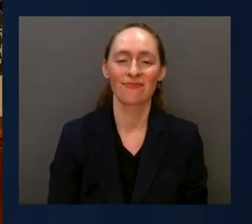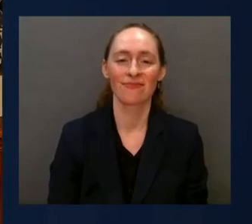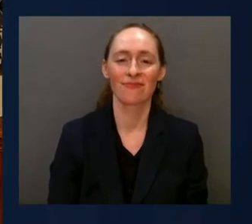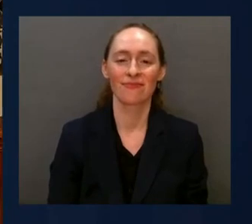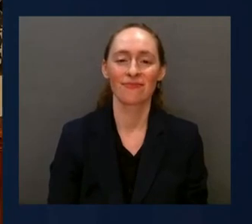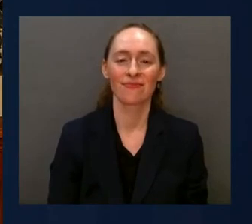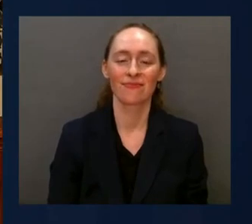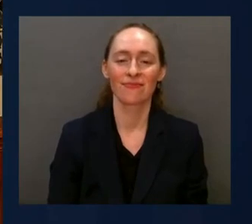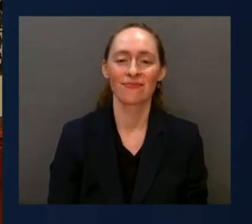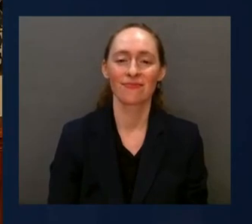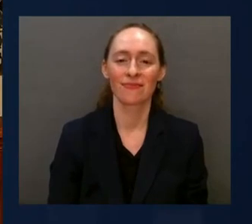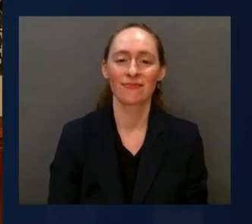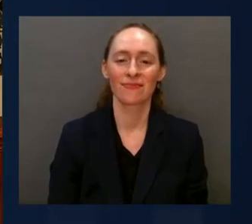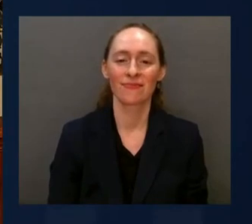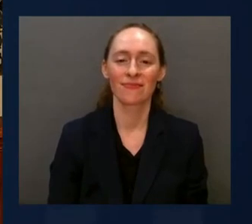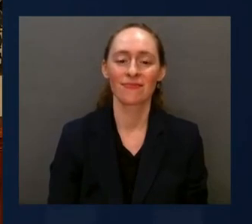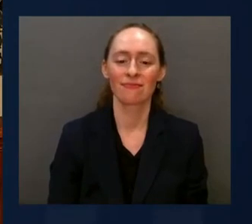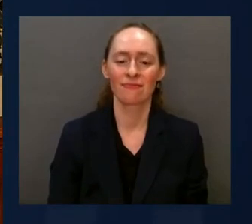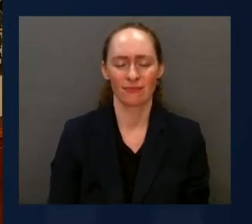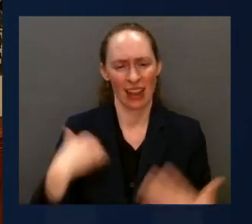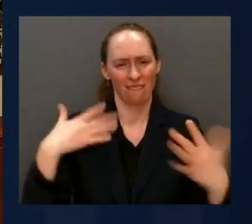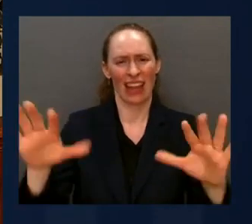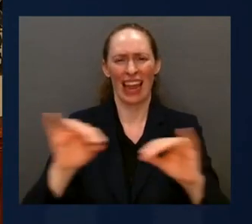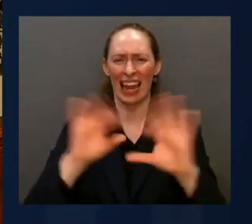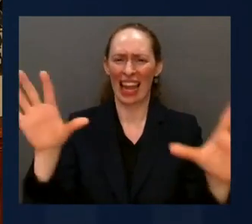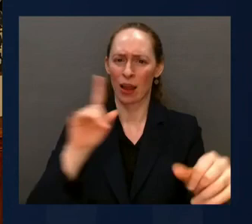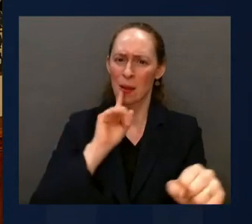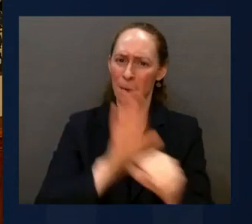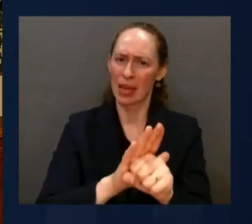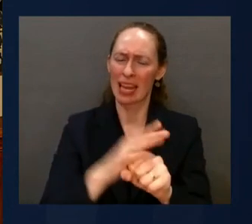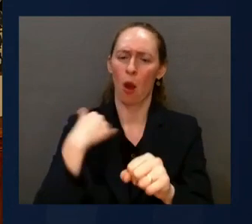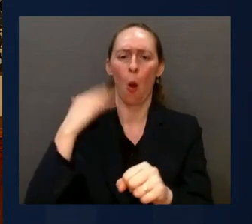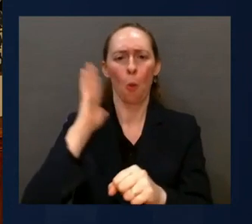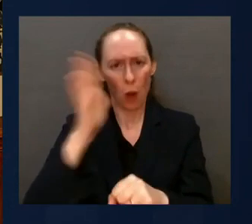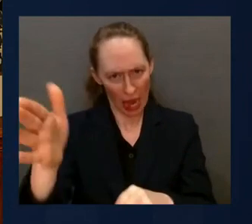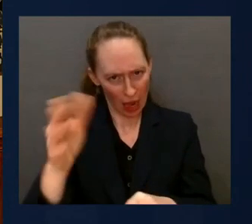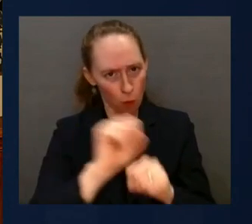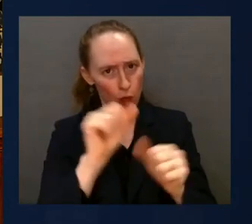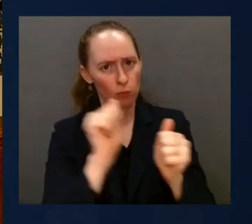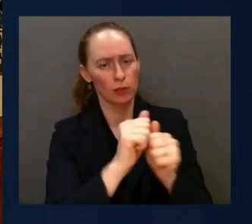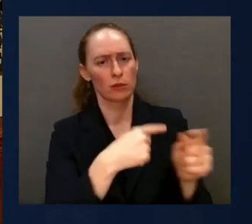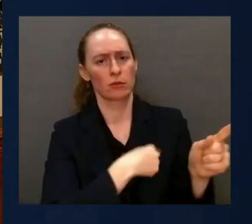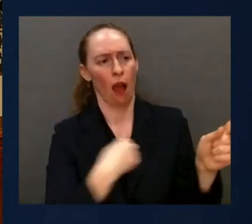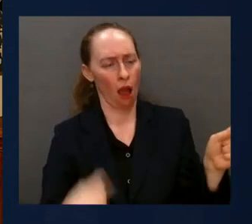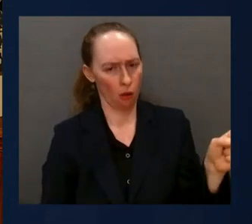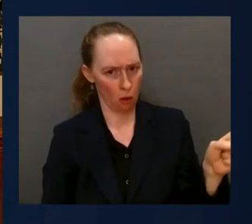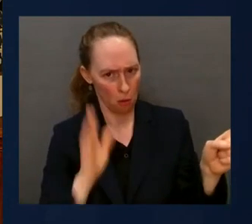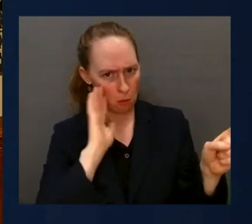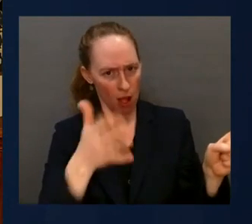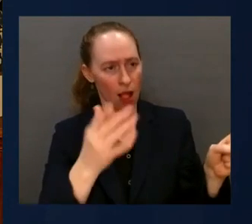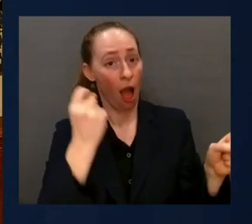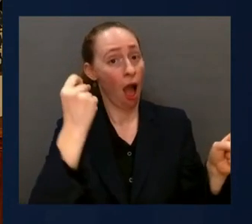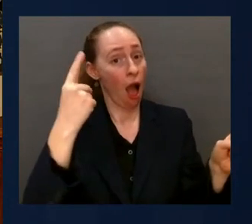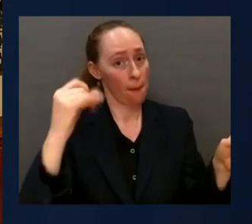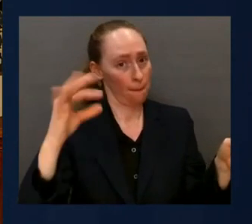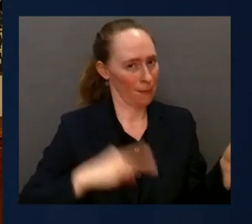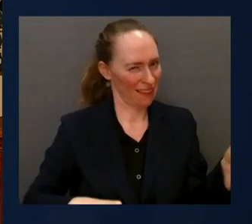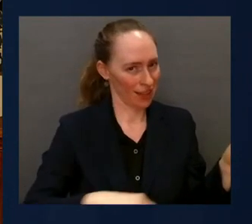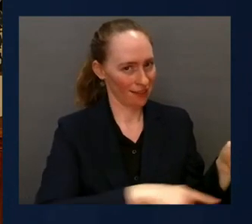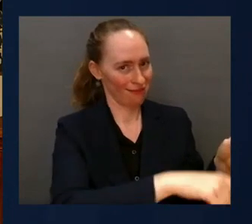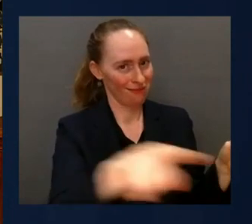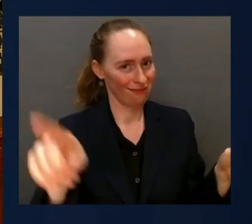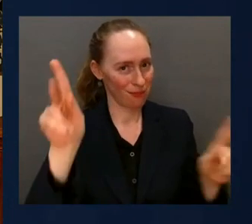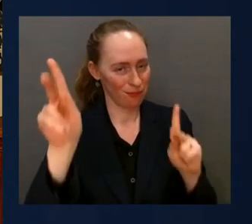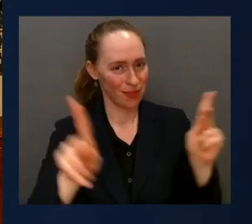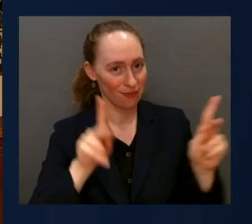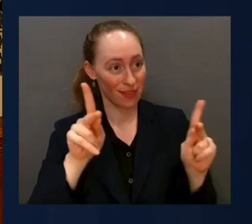I'm committed to work with China where we can advance American interests and benefit the world. But make no mistake about it. As we made clear